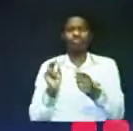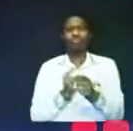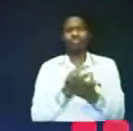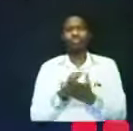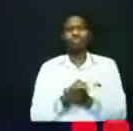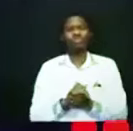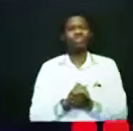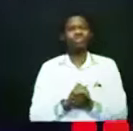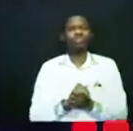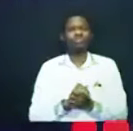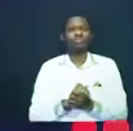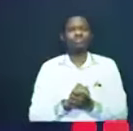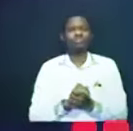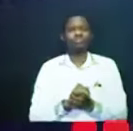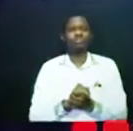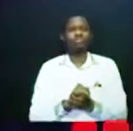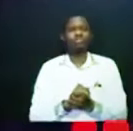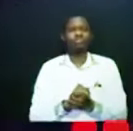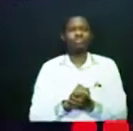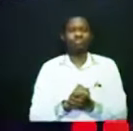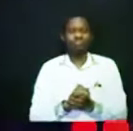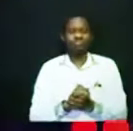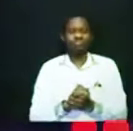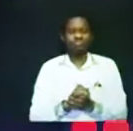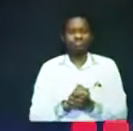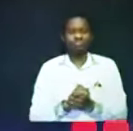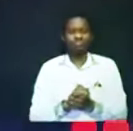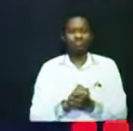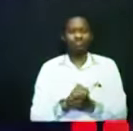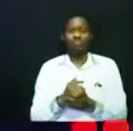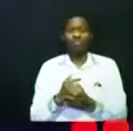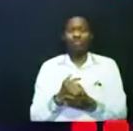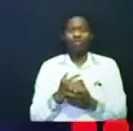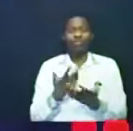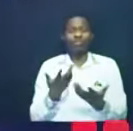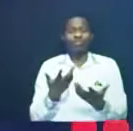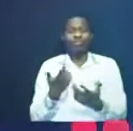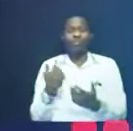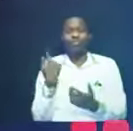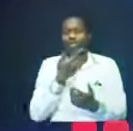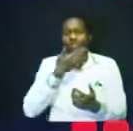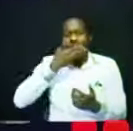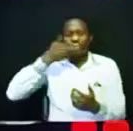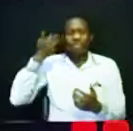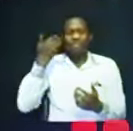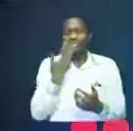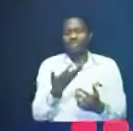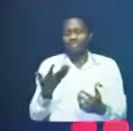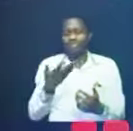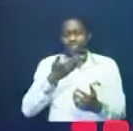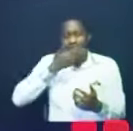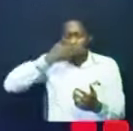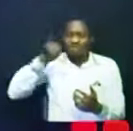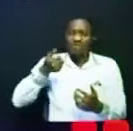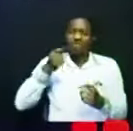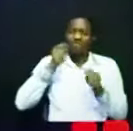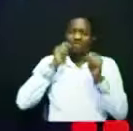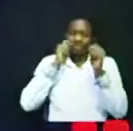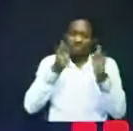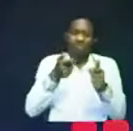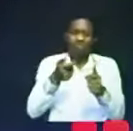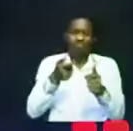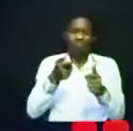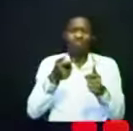is nothing as better and as a great gift apart from Jesus